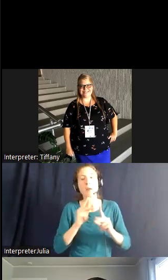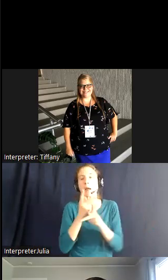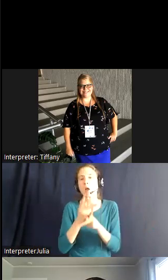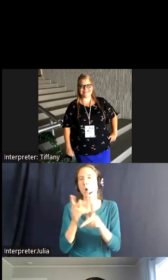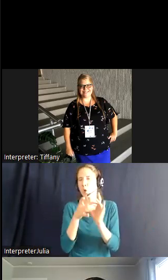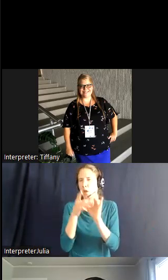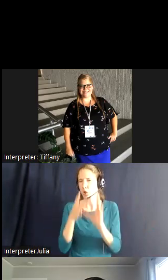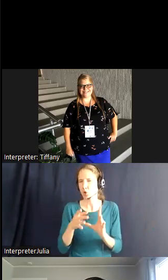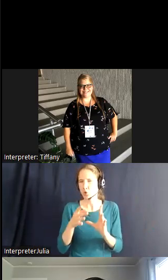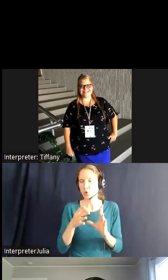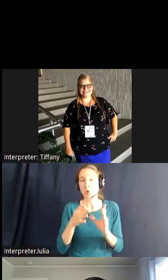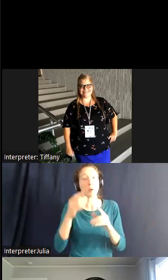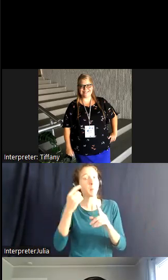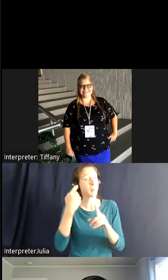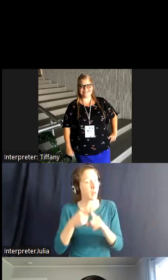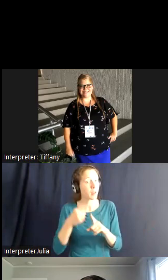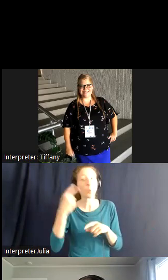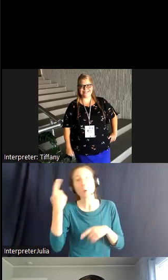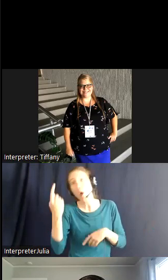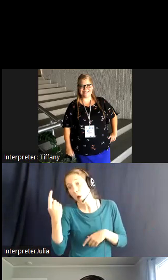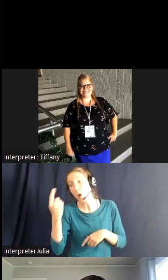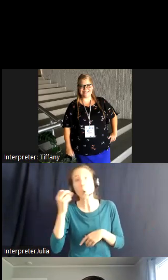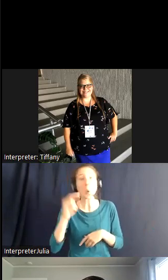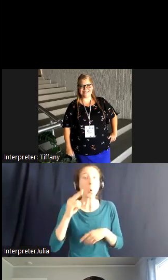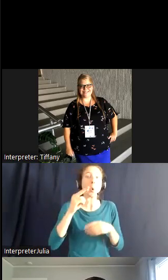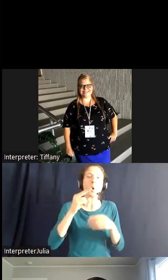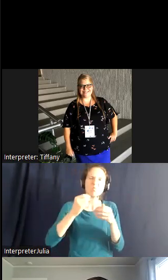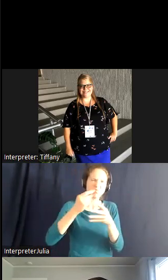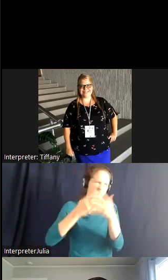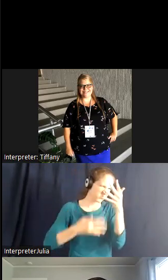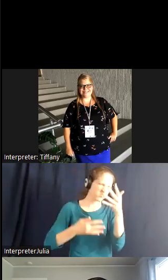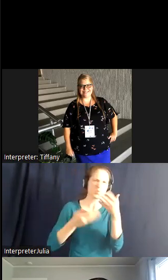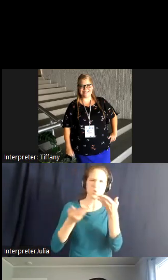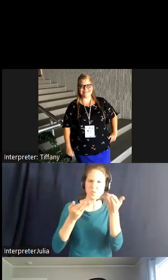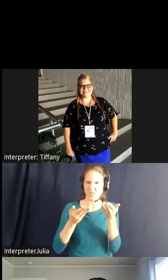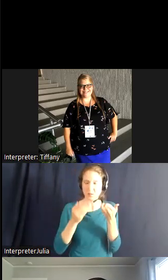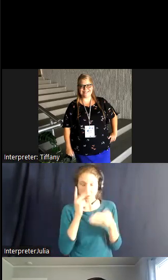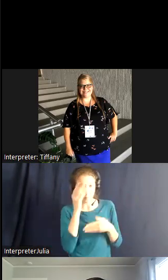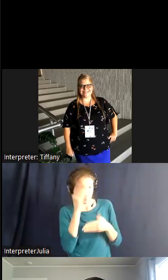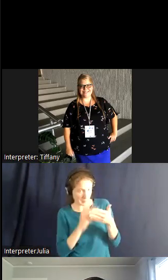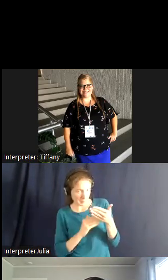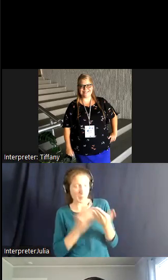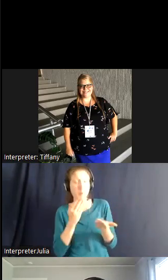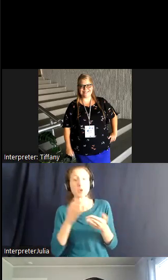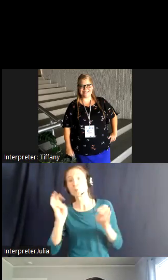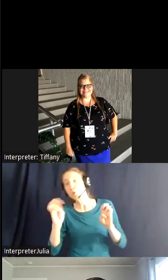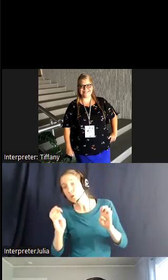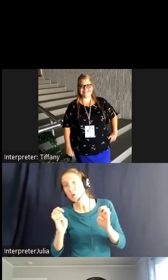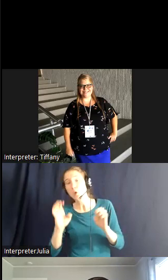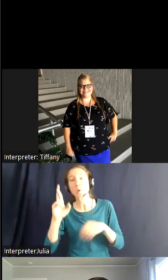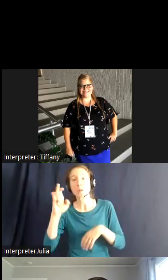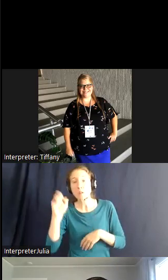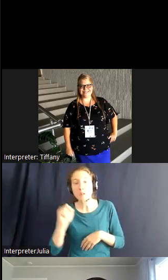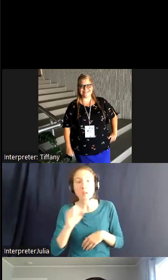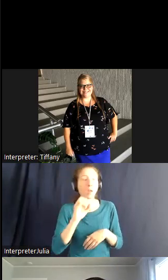or more of the services that you're seeing on this slide on the left side. So emergency and crisis services, outpatient